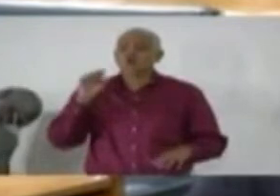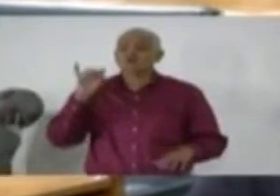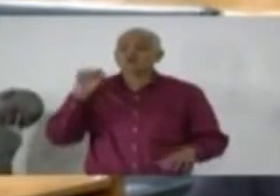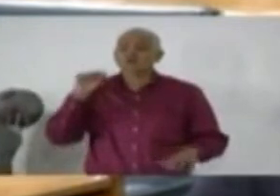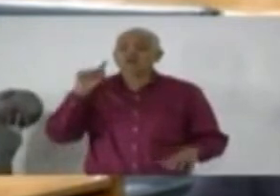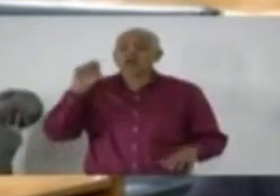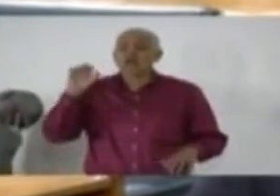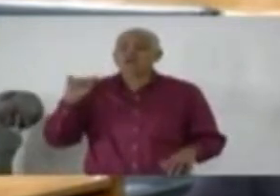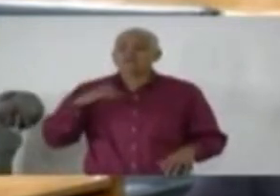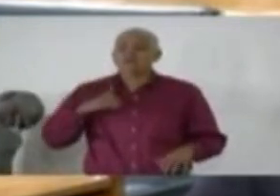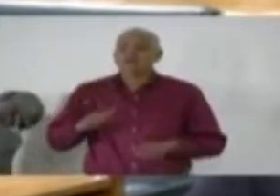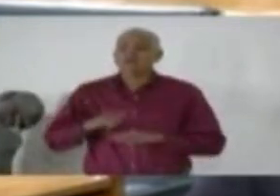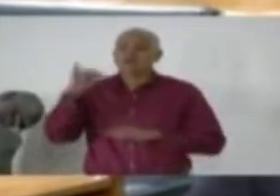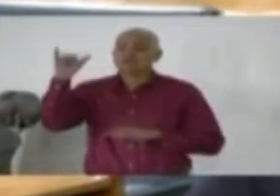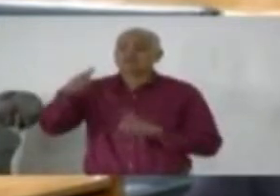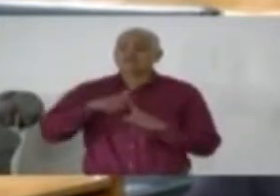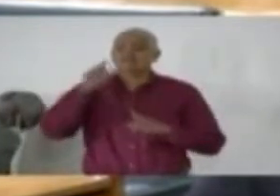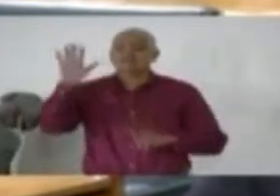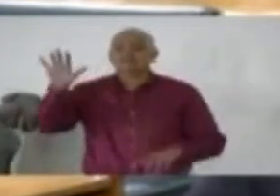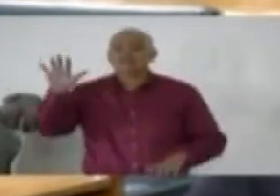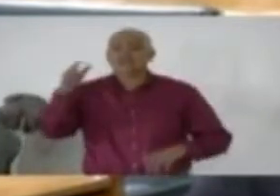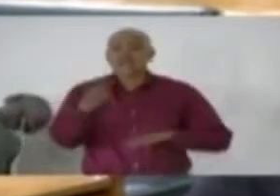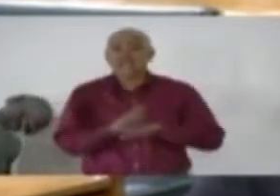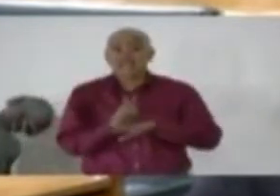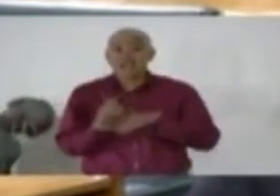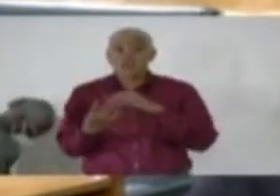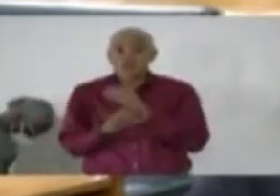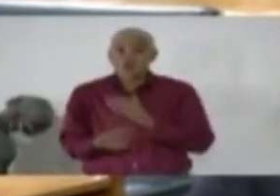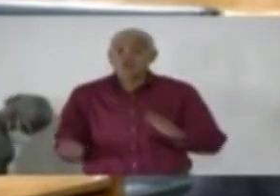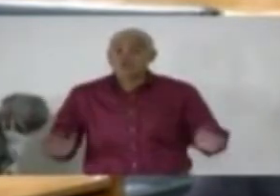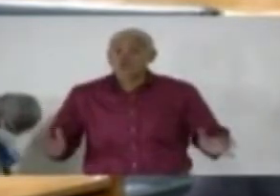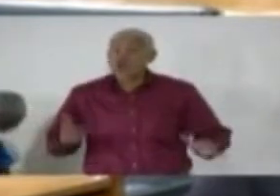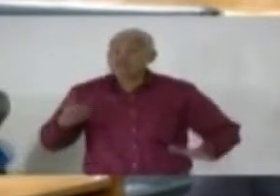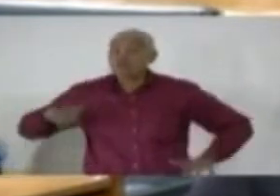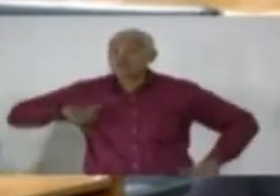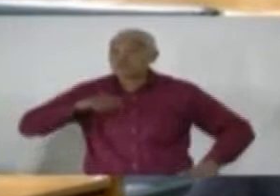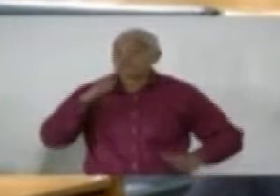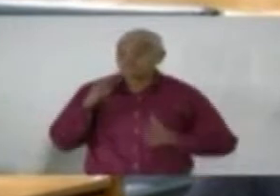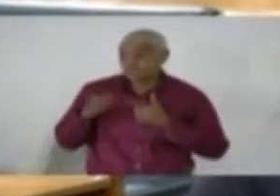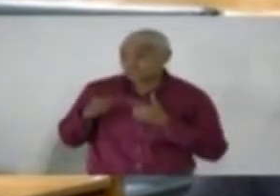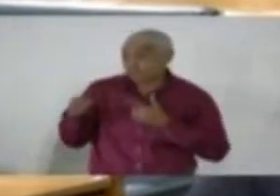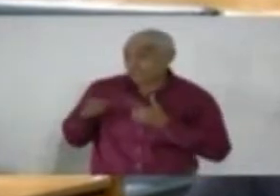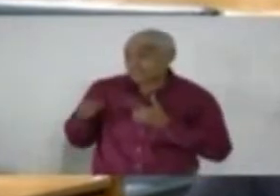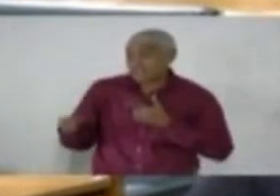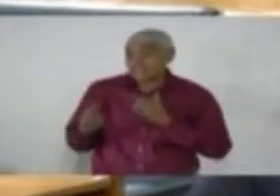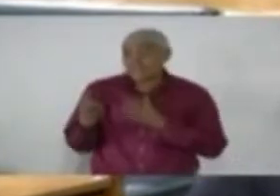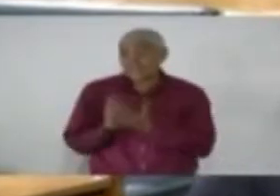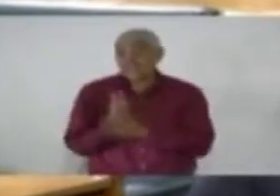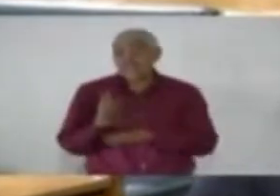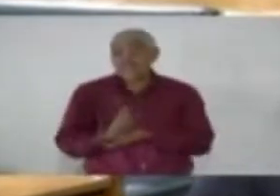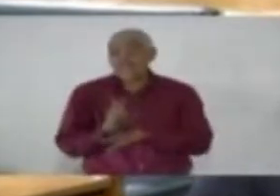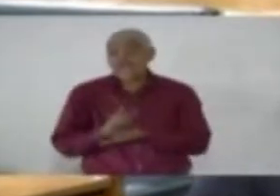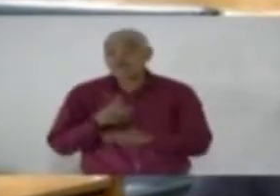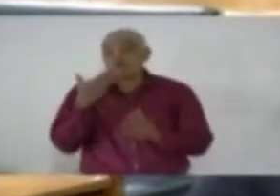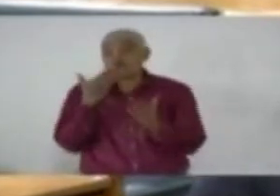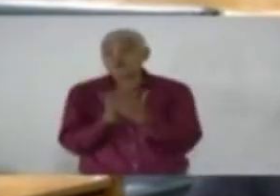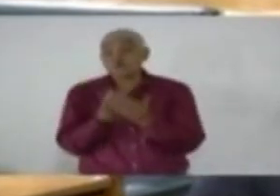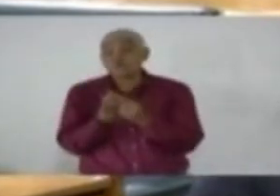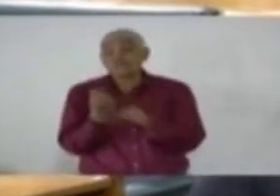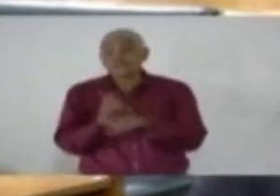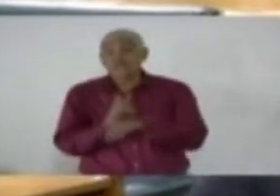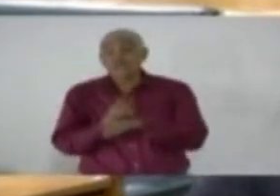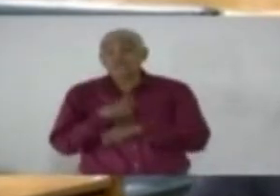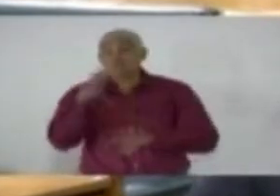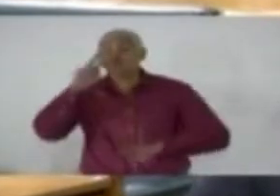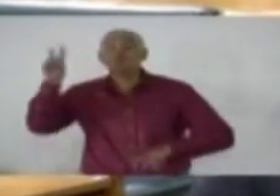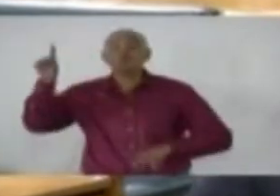that. I just came from there, believe me. And we are right next door to them, and we get on great with them, so we must look at